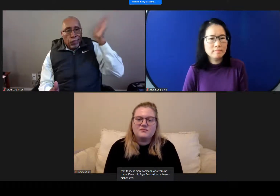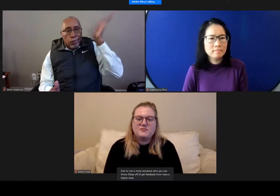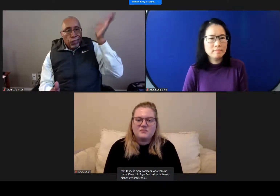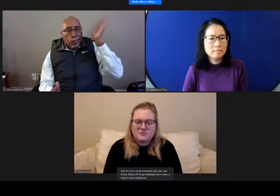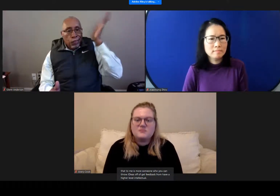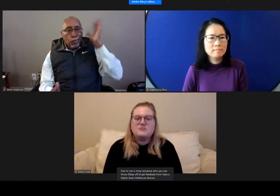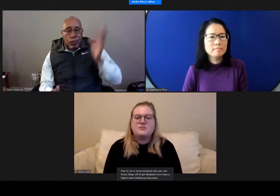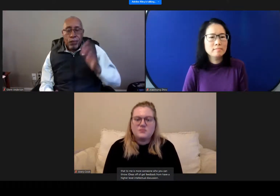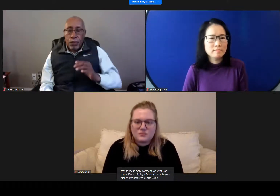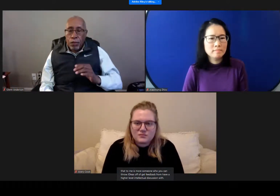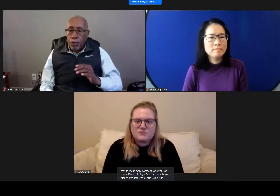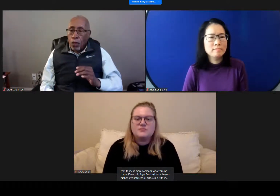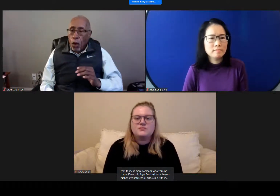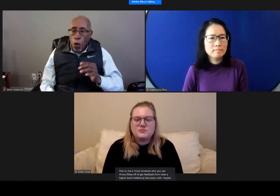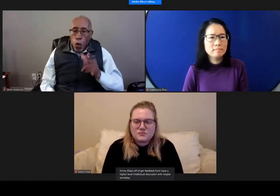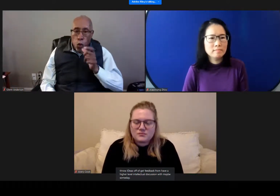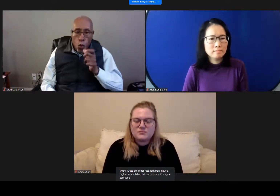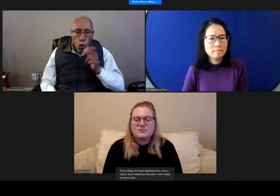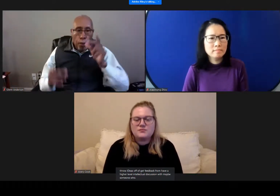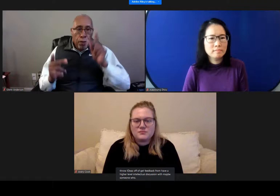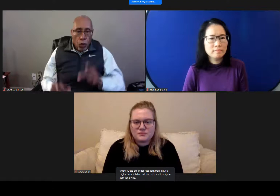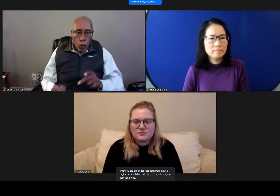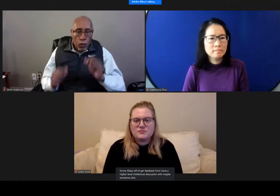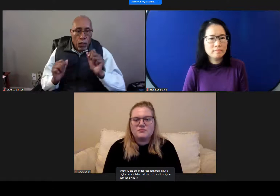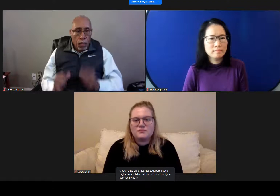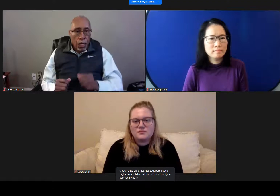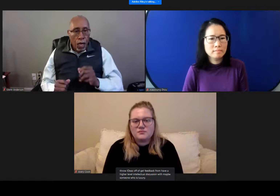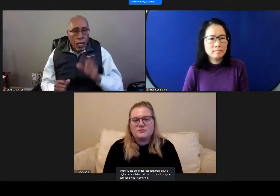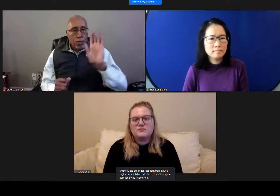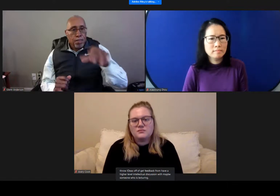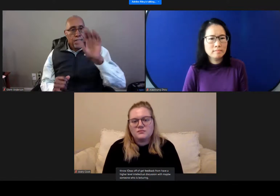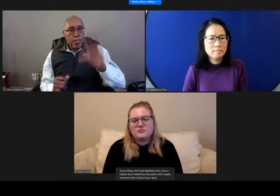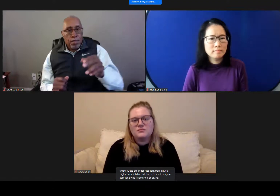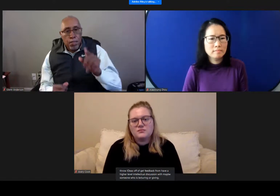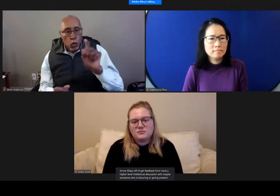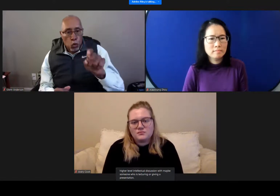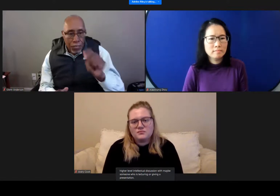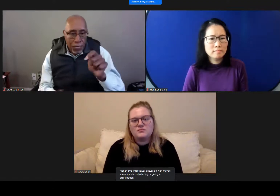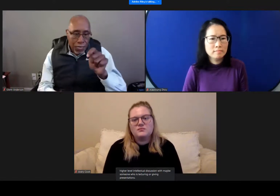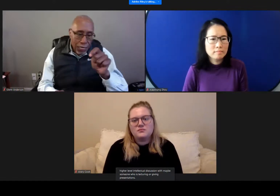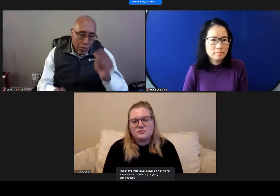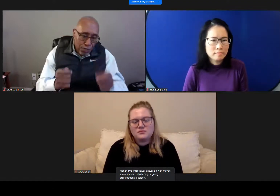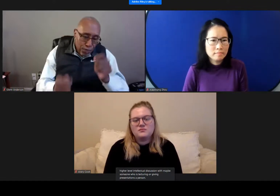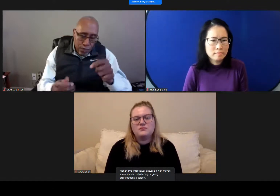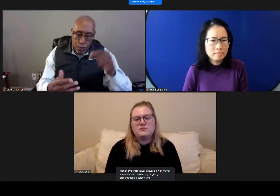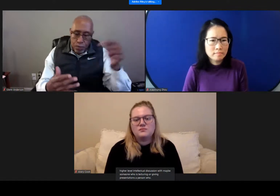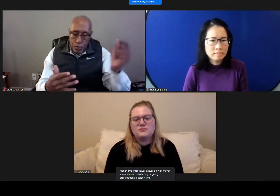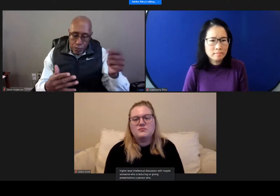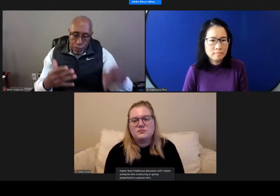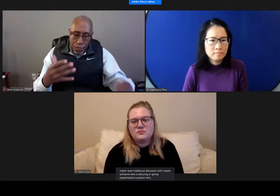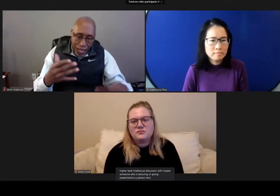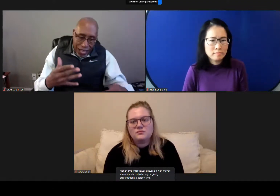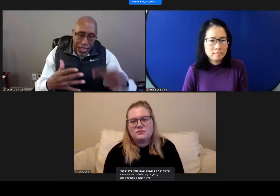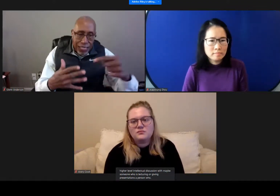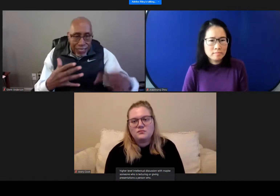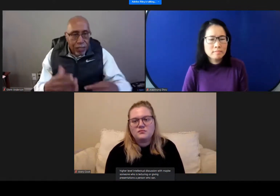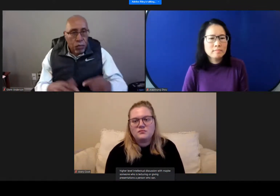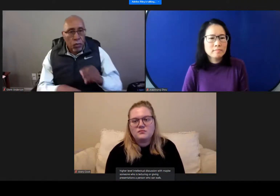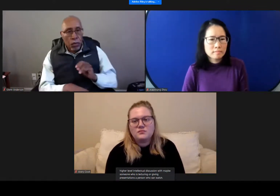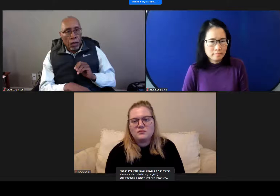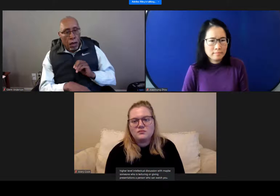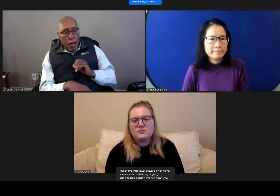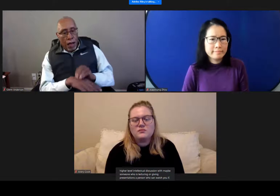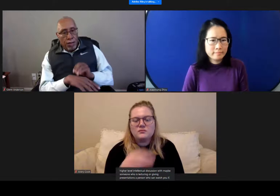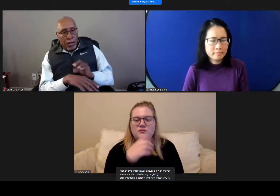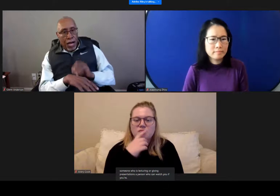intellectual discussion with, maybe someone who is lecturing or giving presentations, a person who can watch